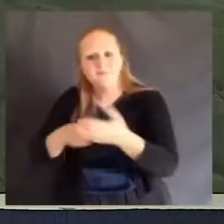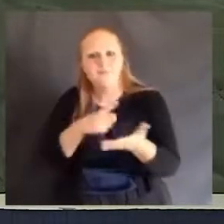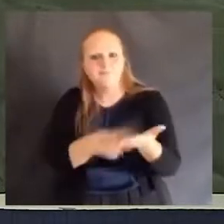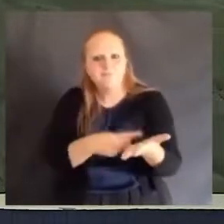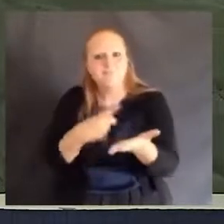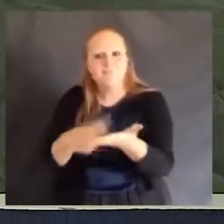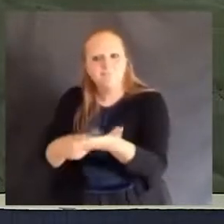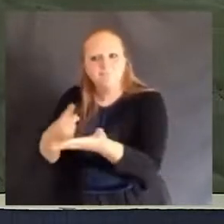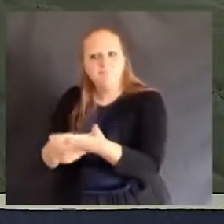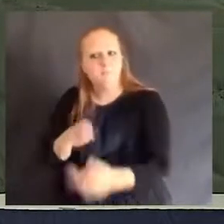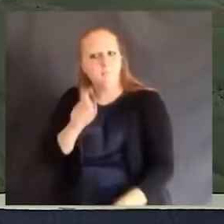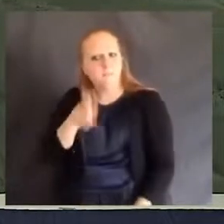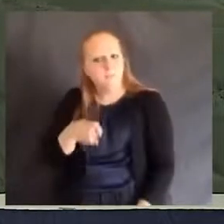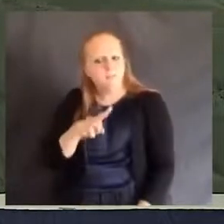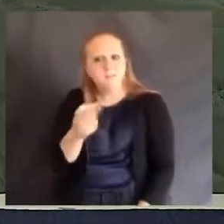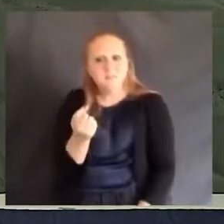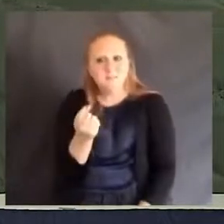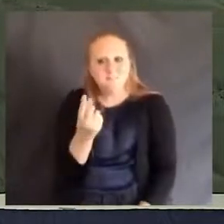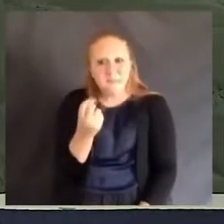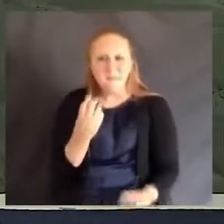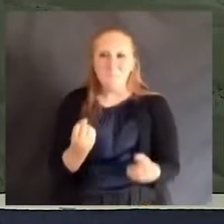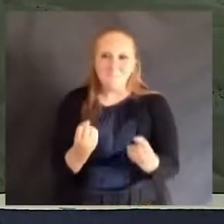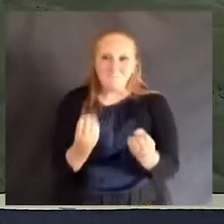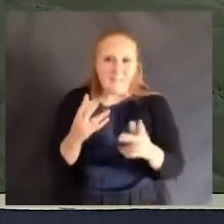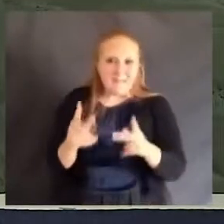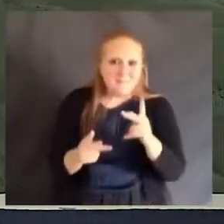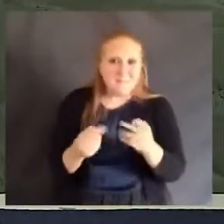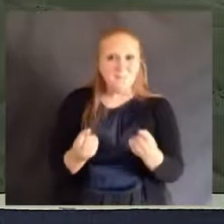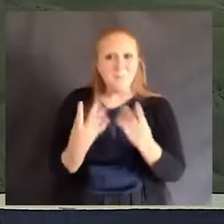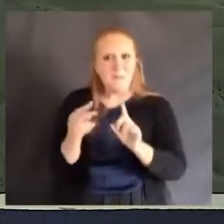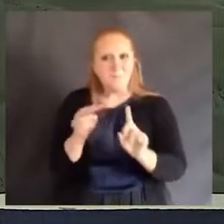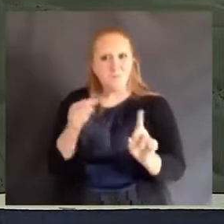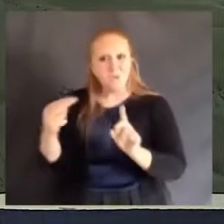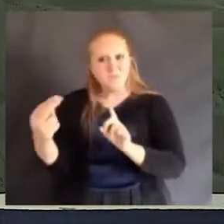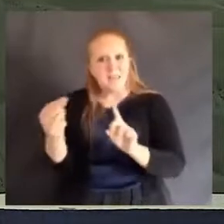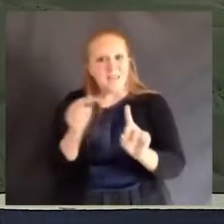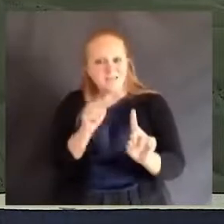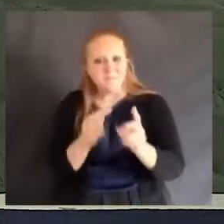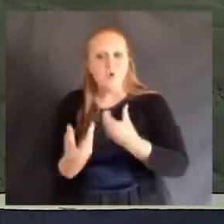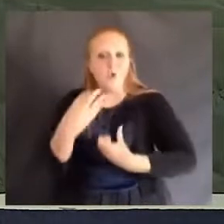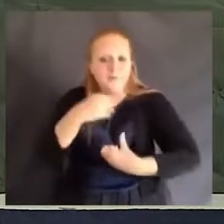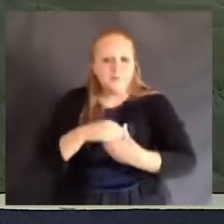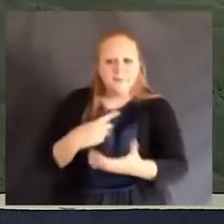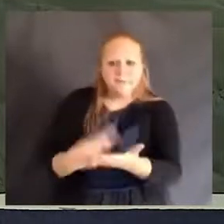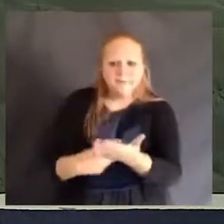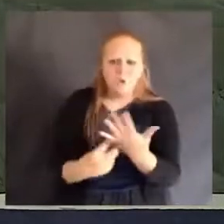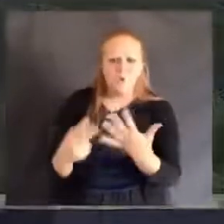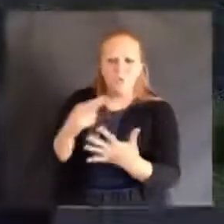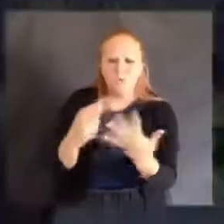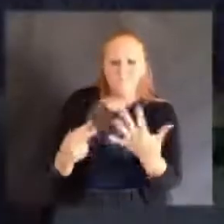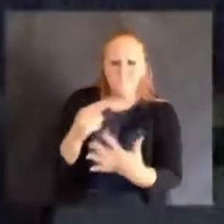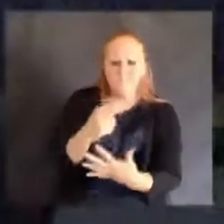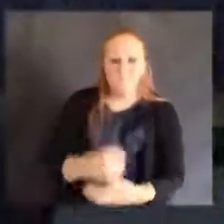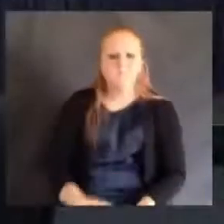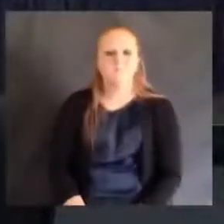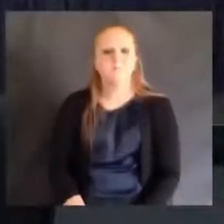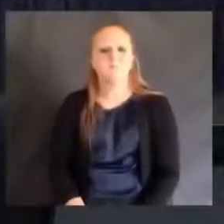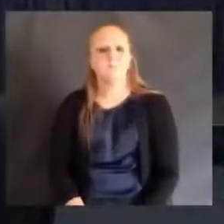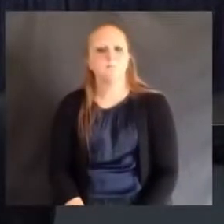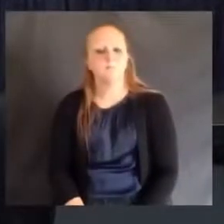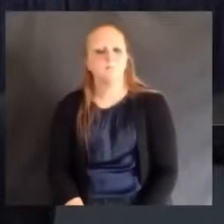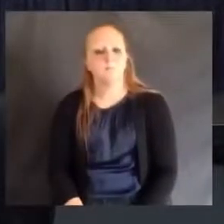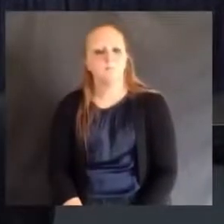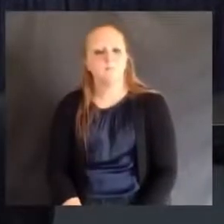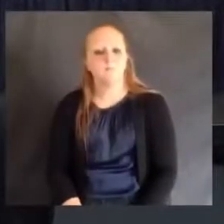ongoing now. But there are many eyes and many perspectives that look at those plans. What What about can you private talk schools? about the